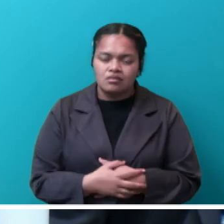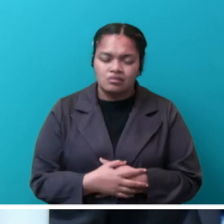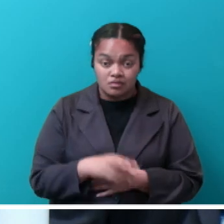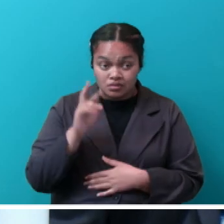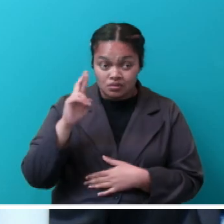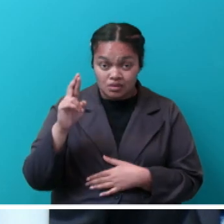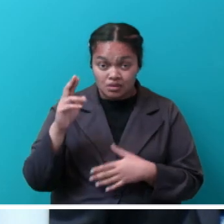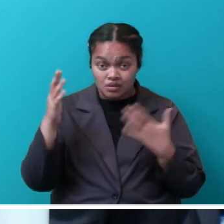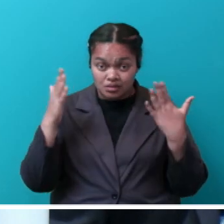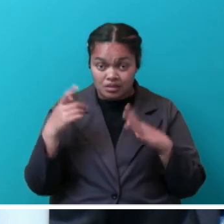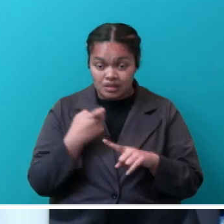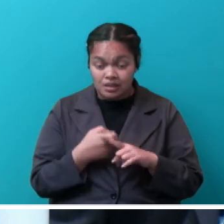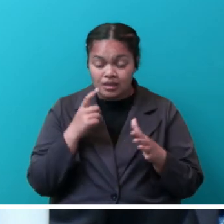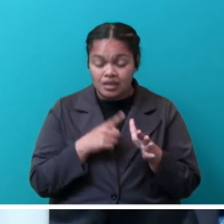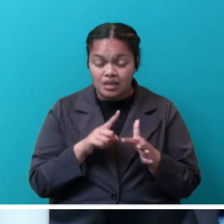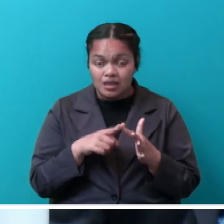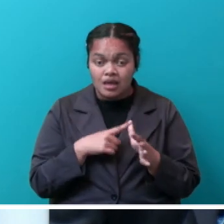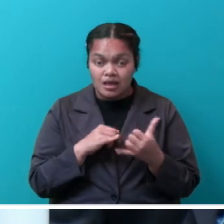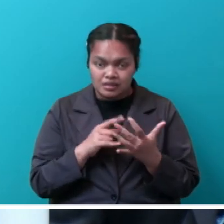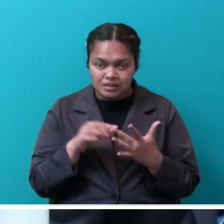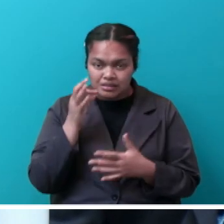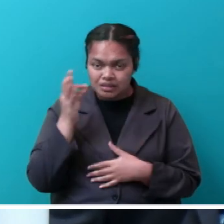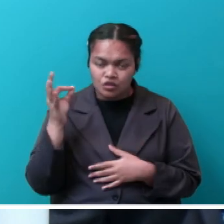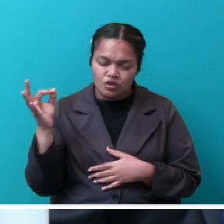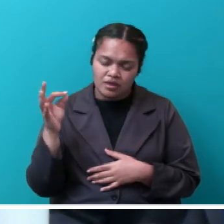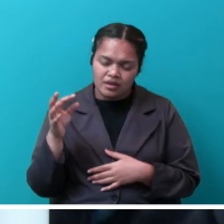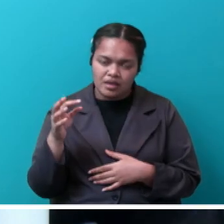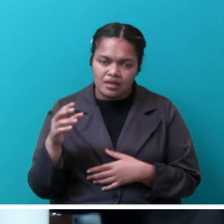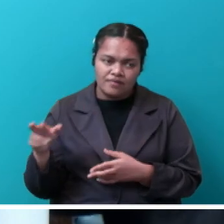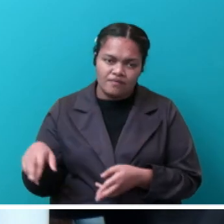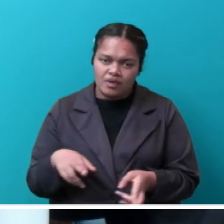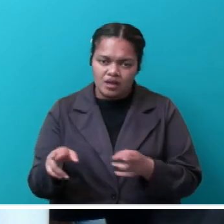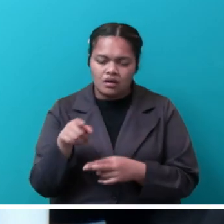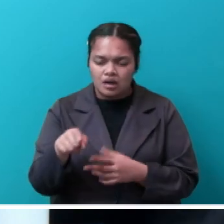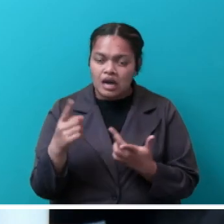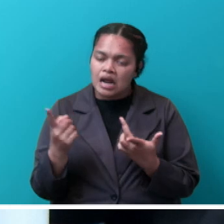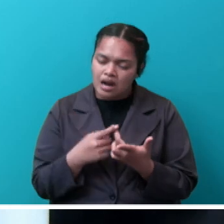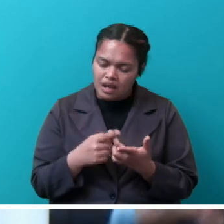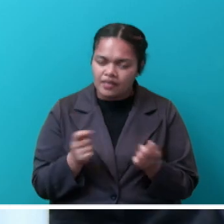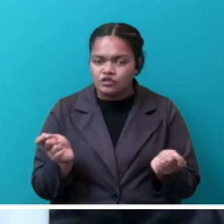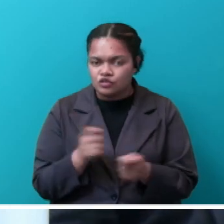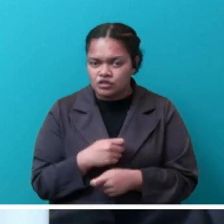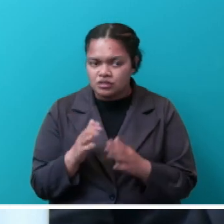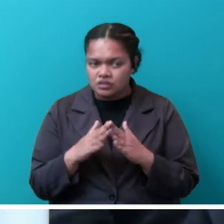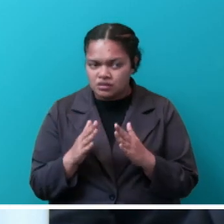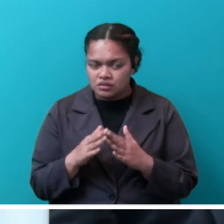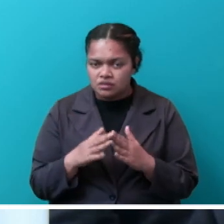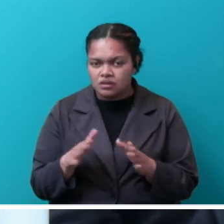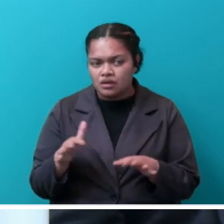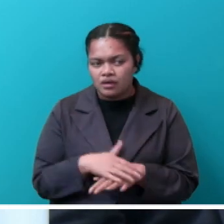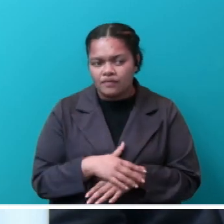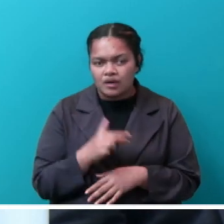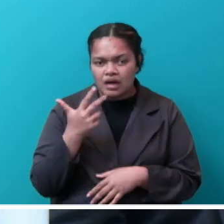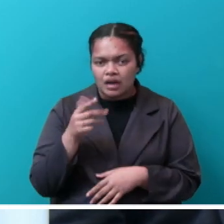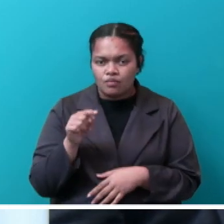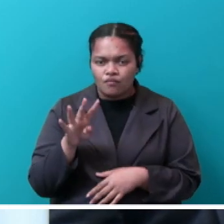the Keiyasi new town development in the Signatoka Valley is another transformative project. Covering 9.4 hectares,